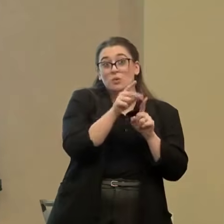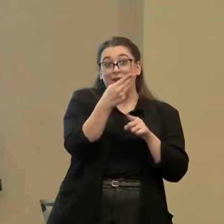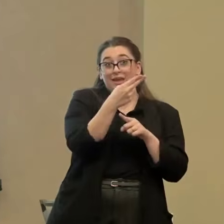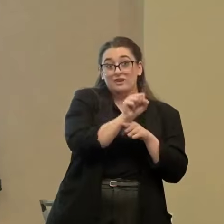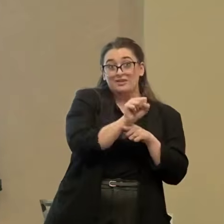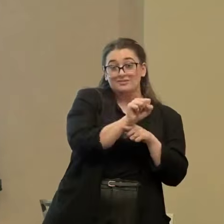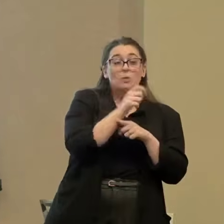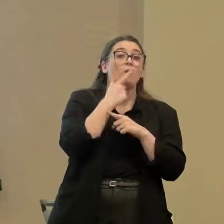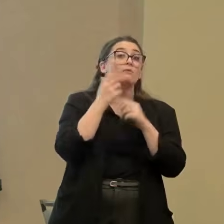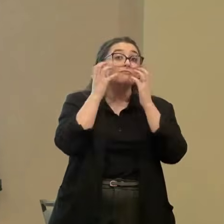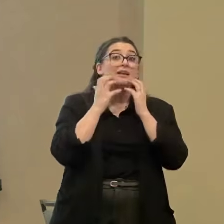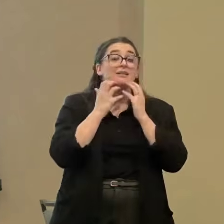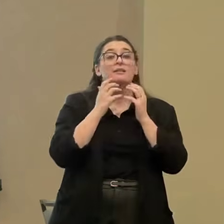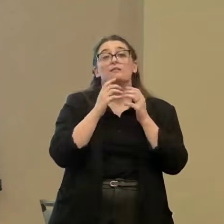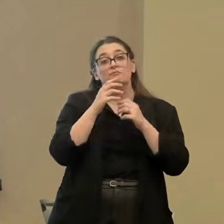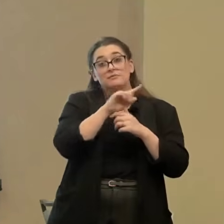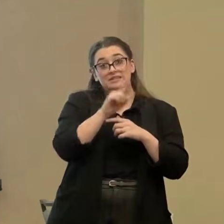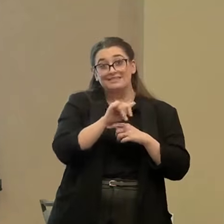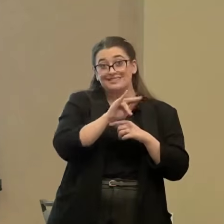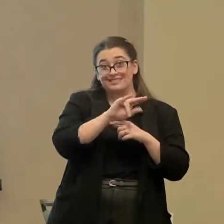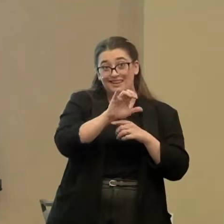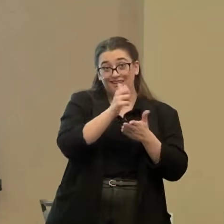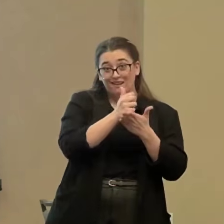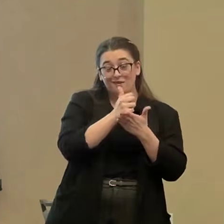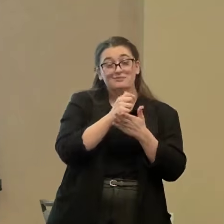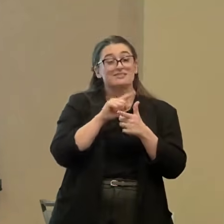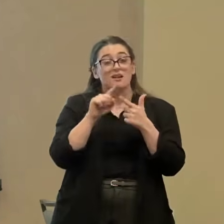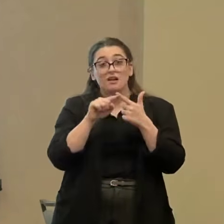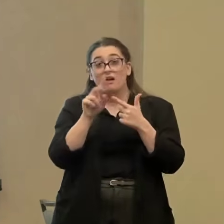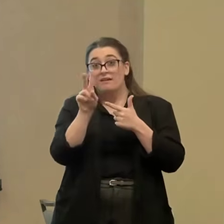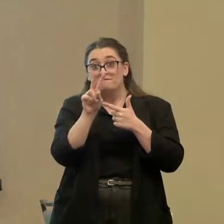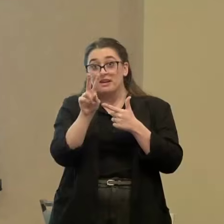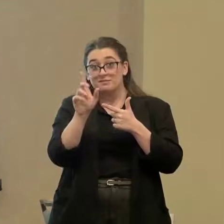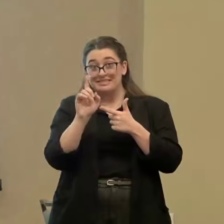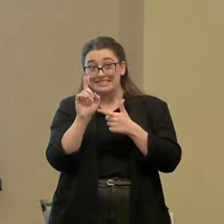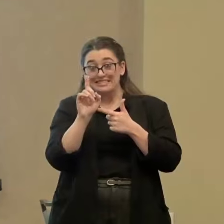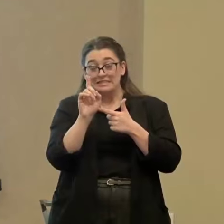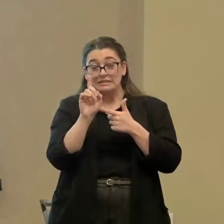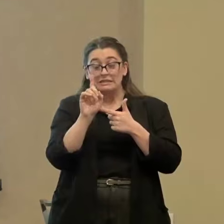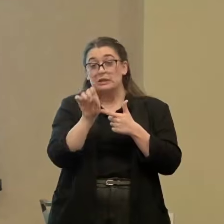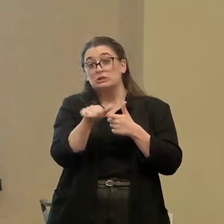and even acne. Vitamin D, a supplement, a hormone that also shows